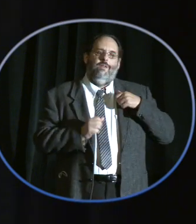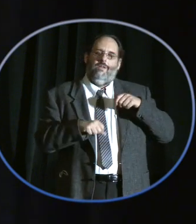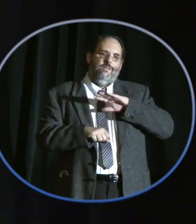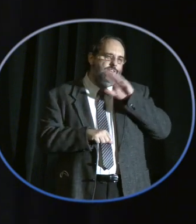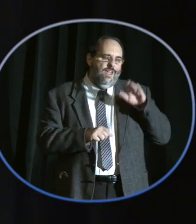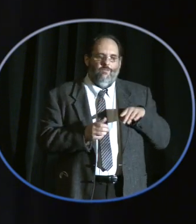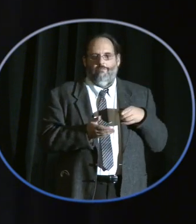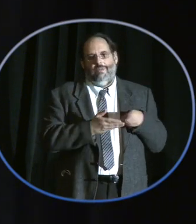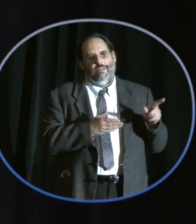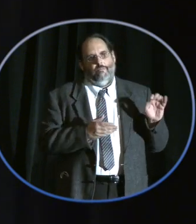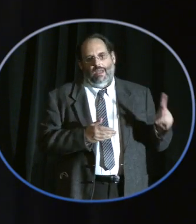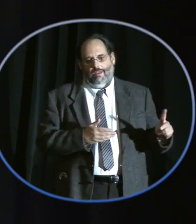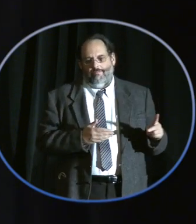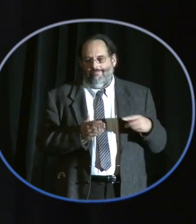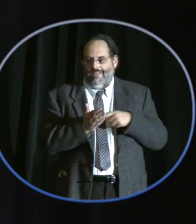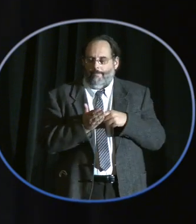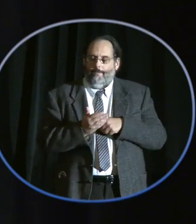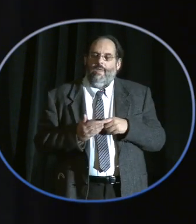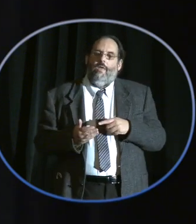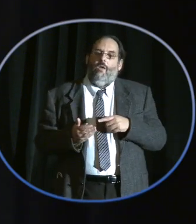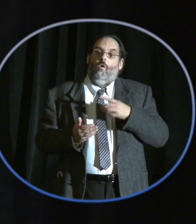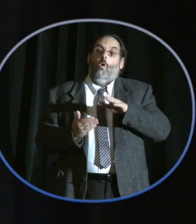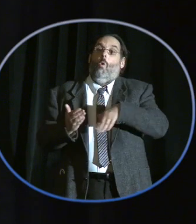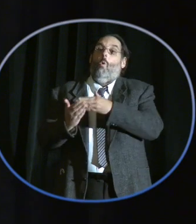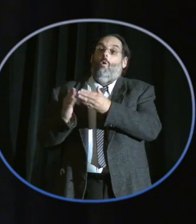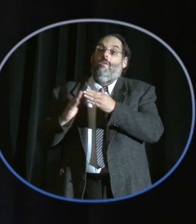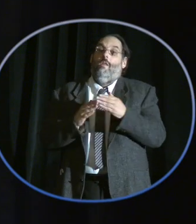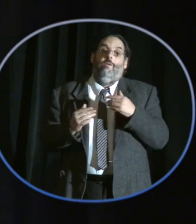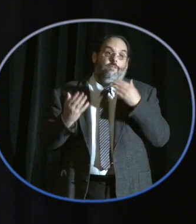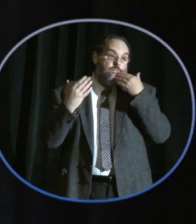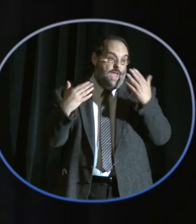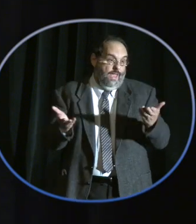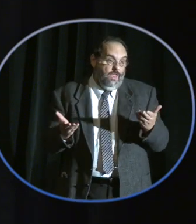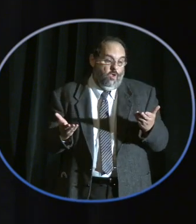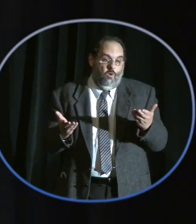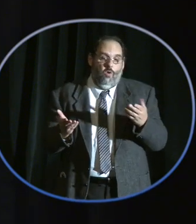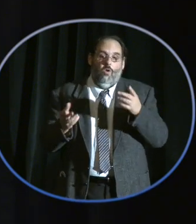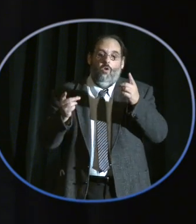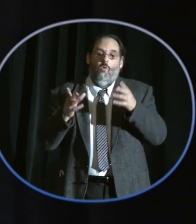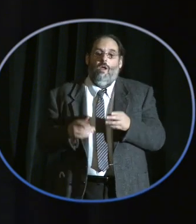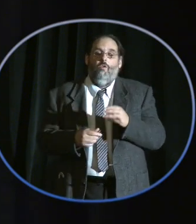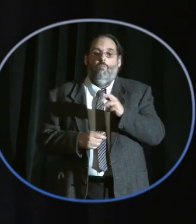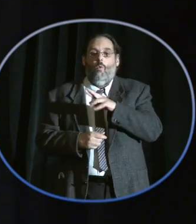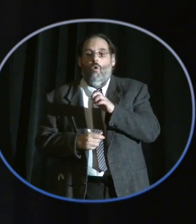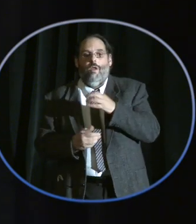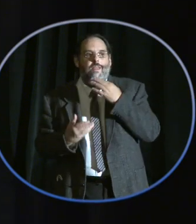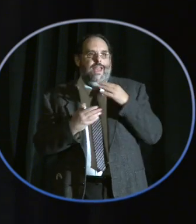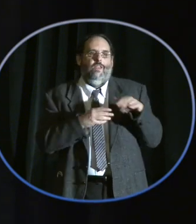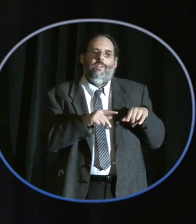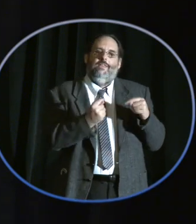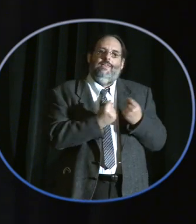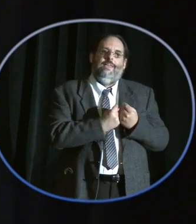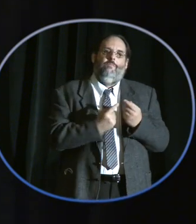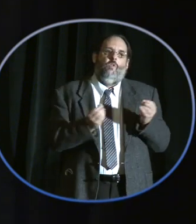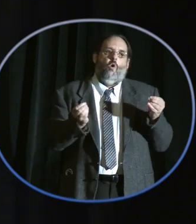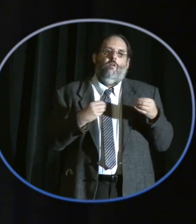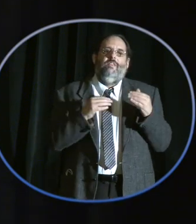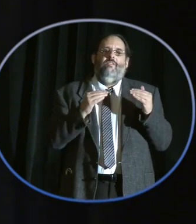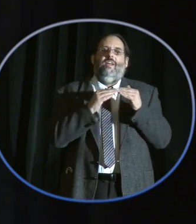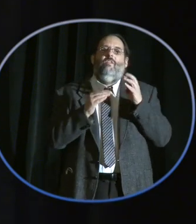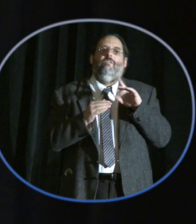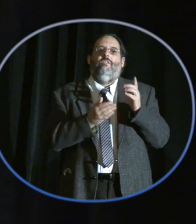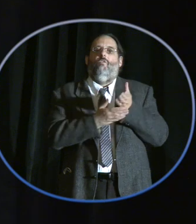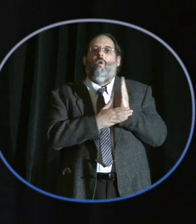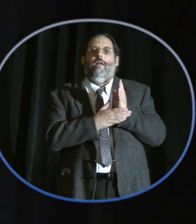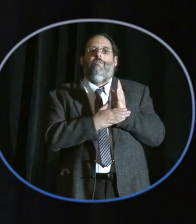ever repay. On behalf of the entire city, I want to thank Director Moore and the team at the Office of Equity and